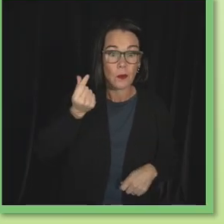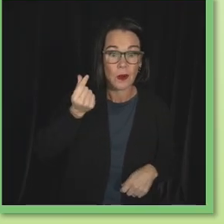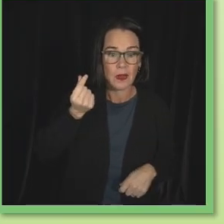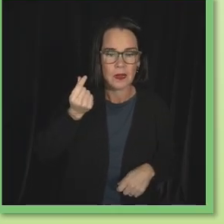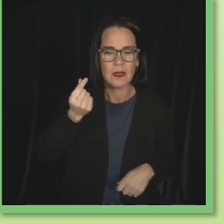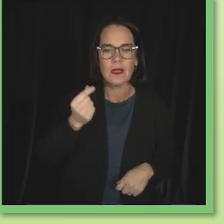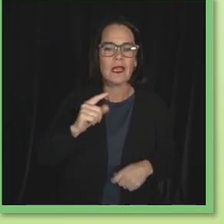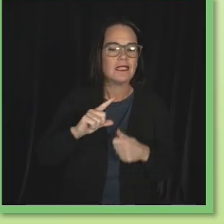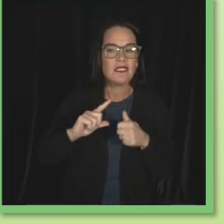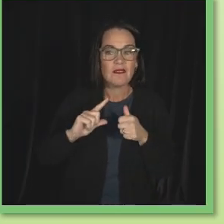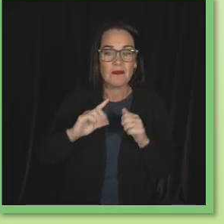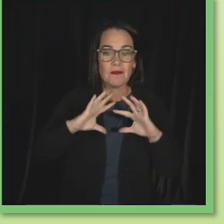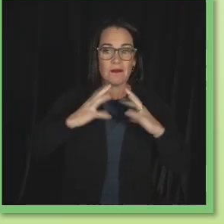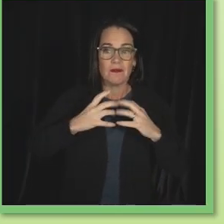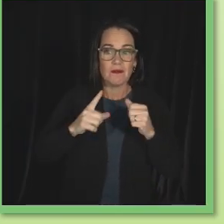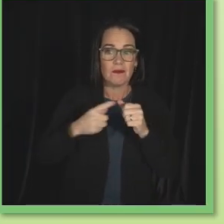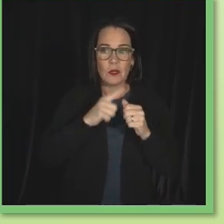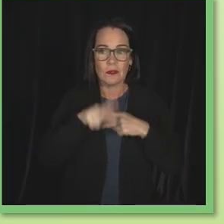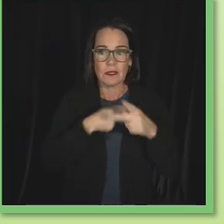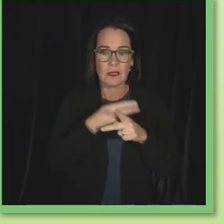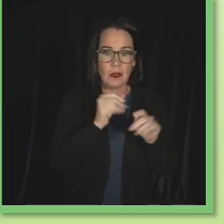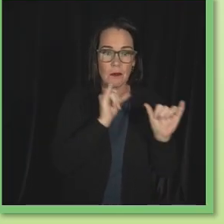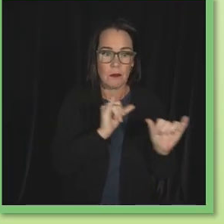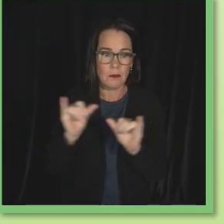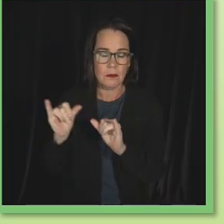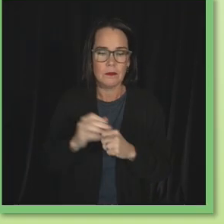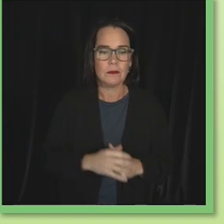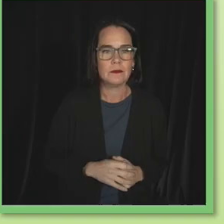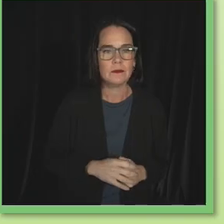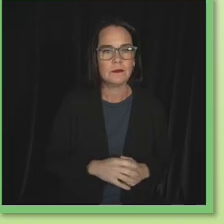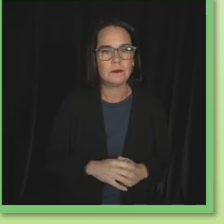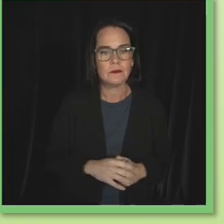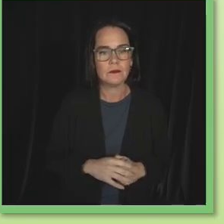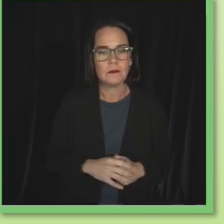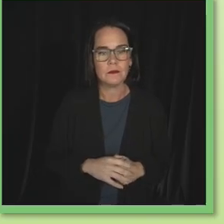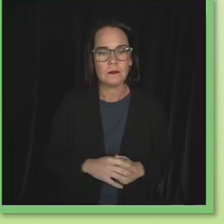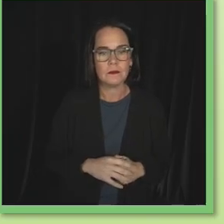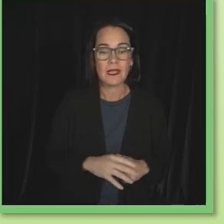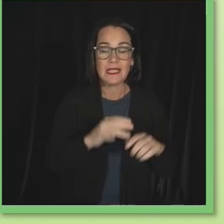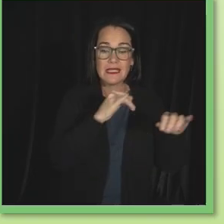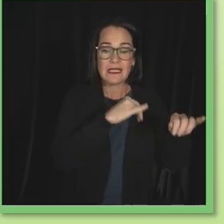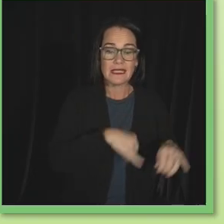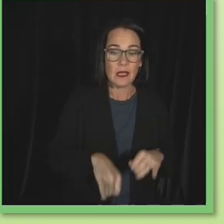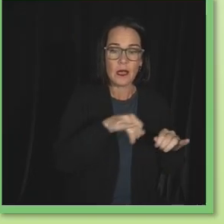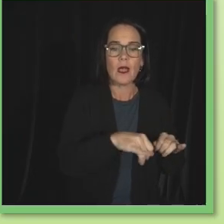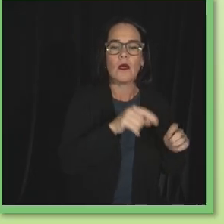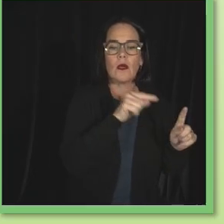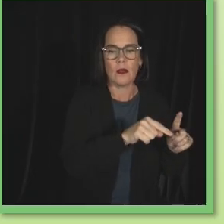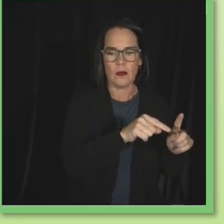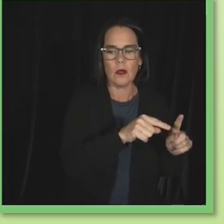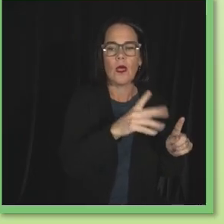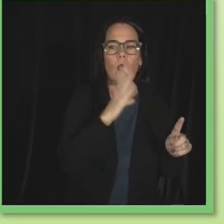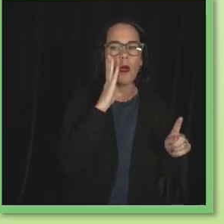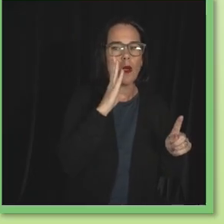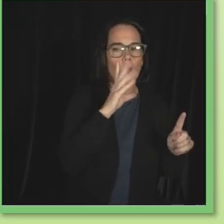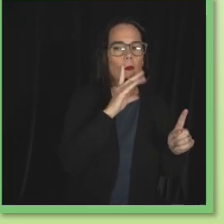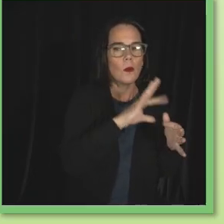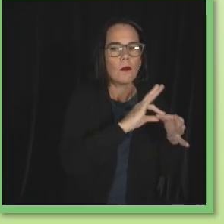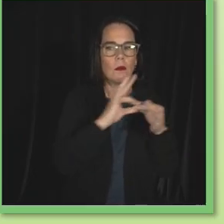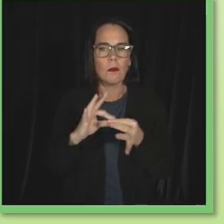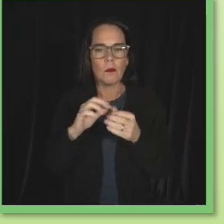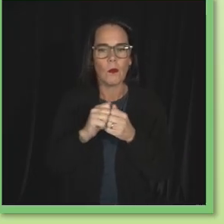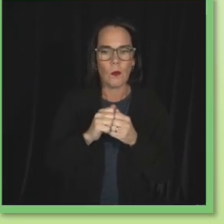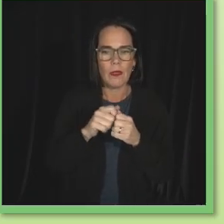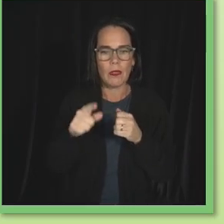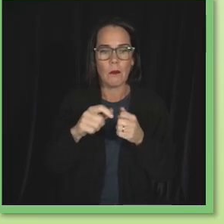Kubernetes. The standardization follows once the problem space becomes clear. And the standardization here